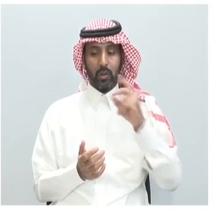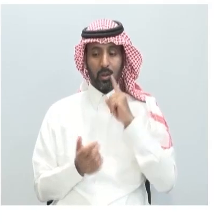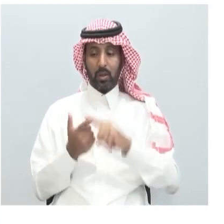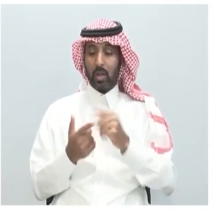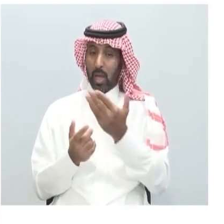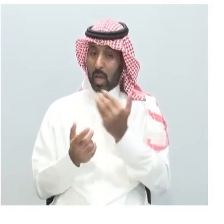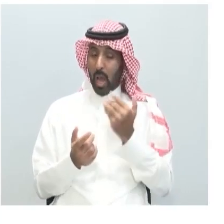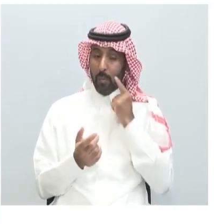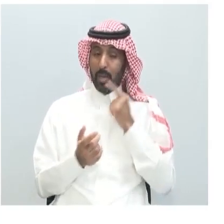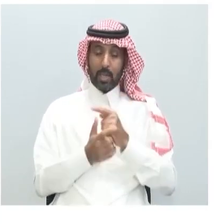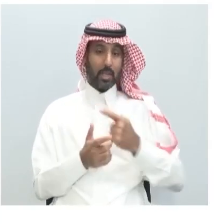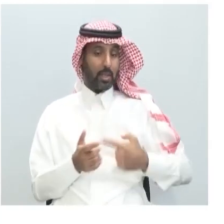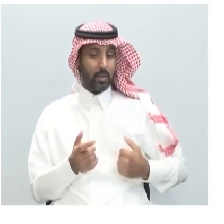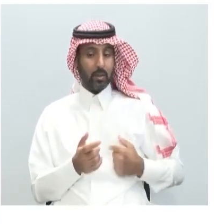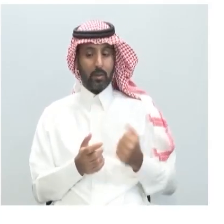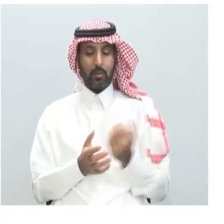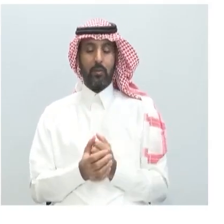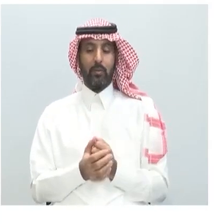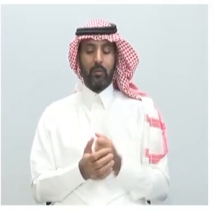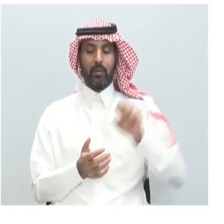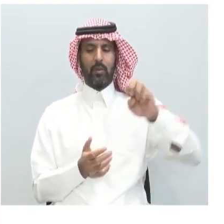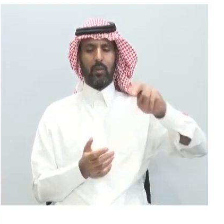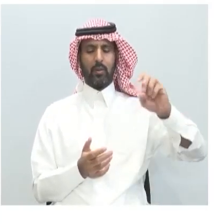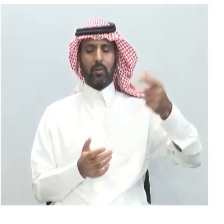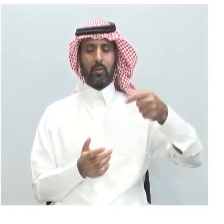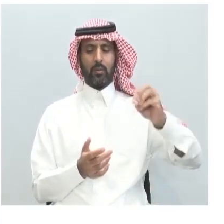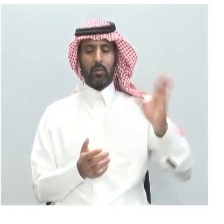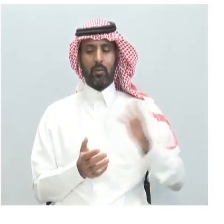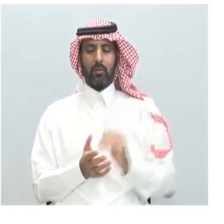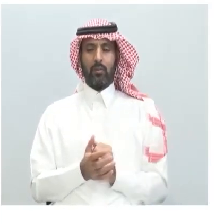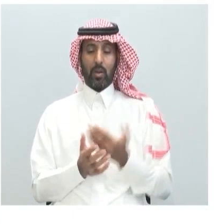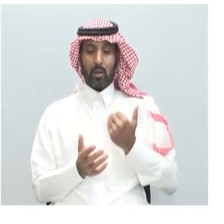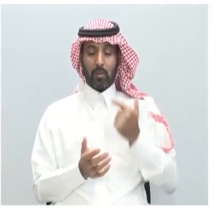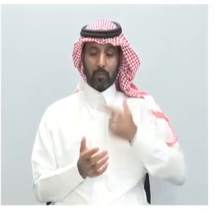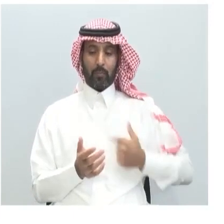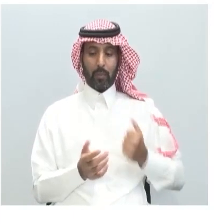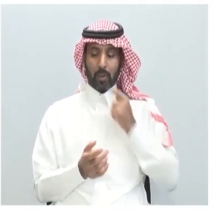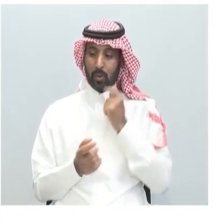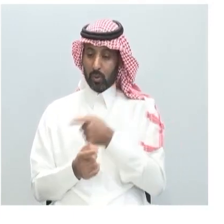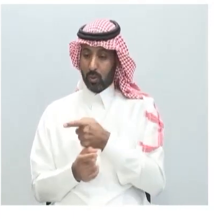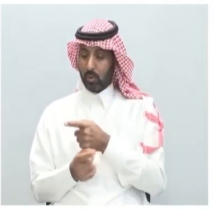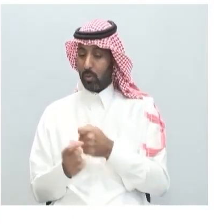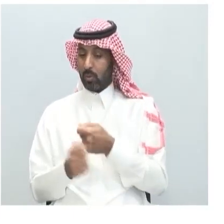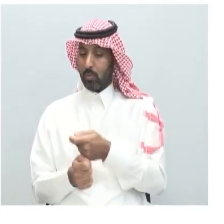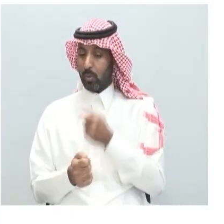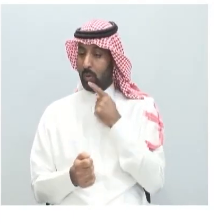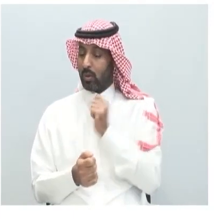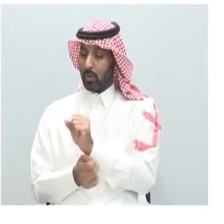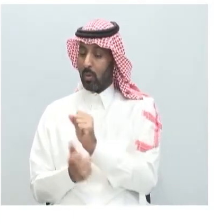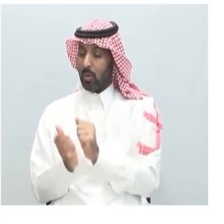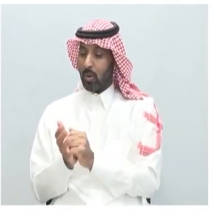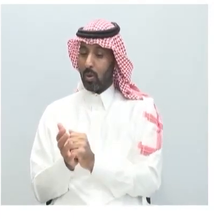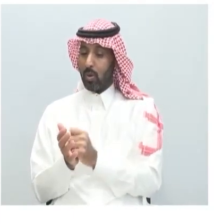before nouns. Another use for enough, it can be placed before nouns. They should buy their own home. They